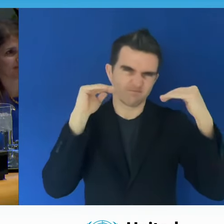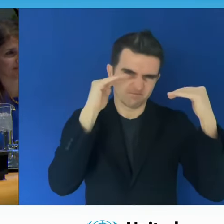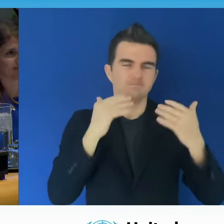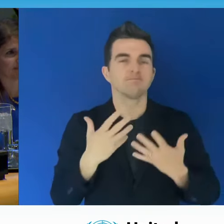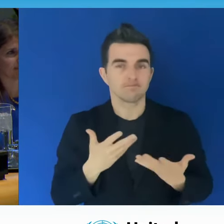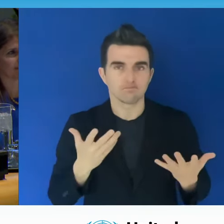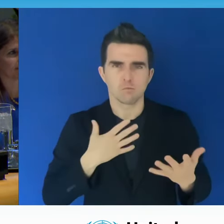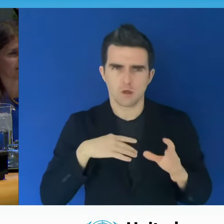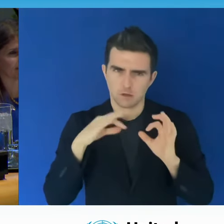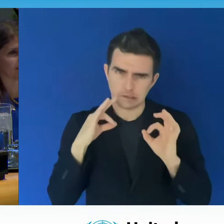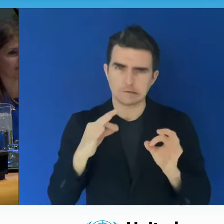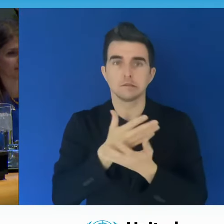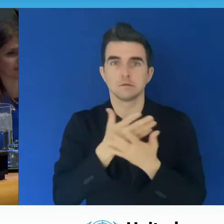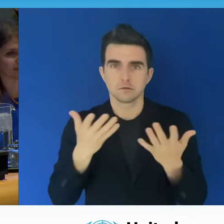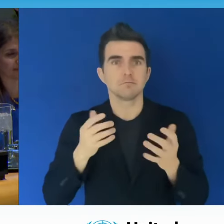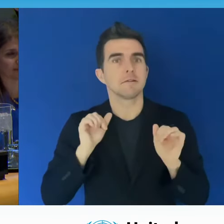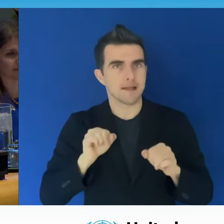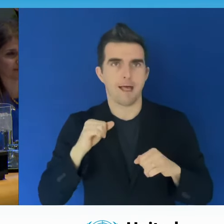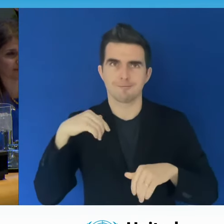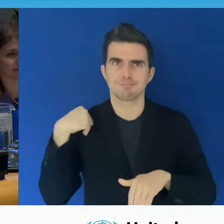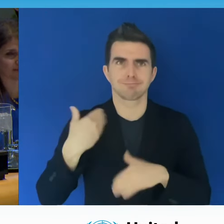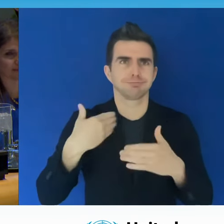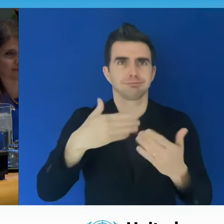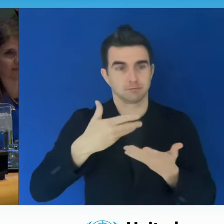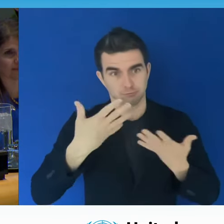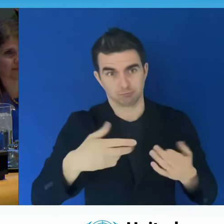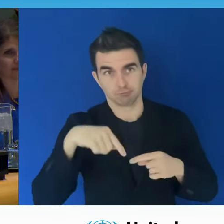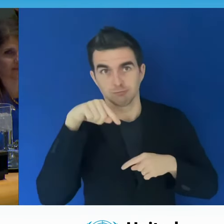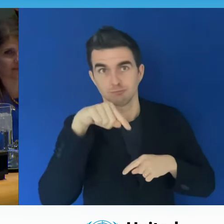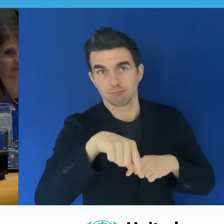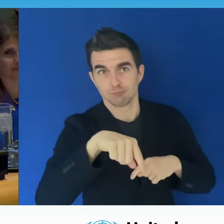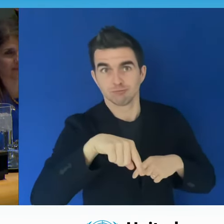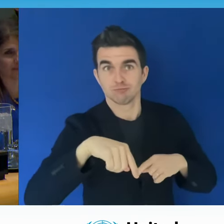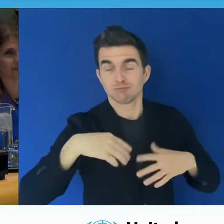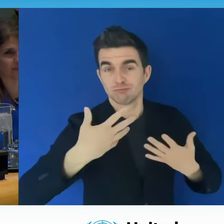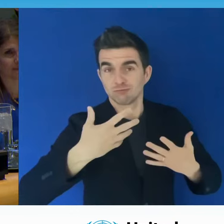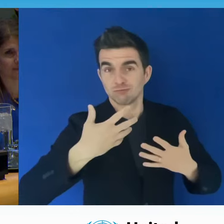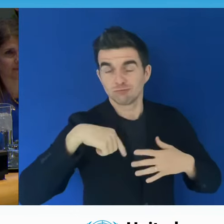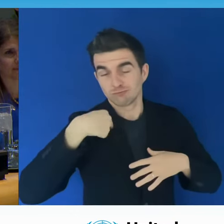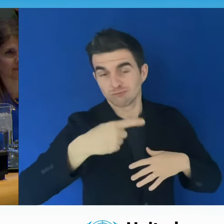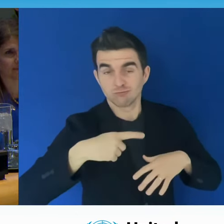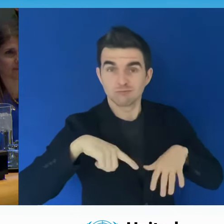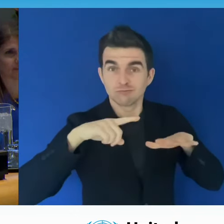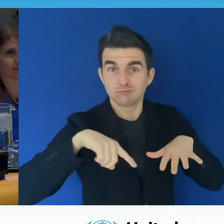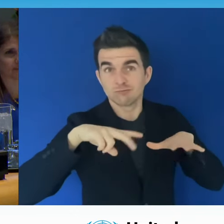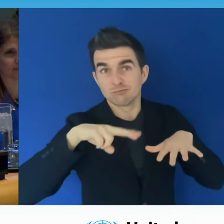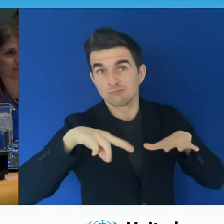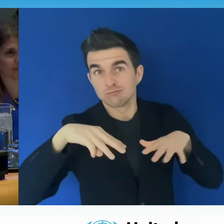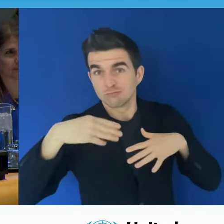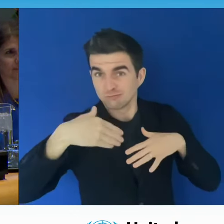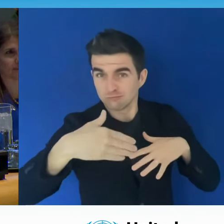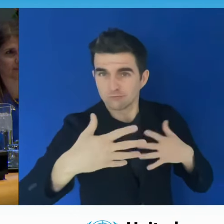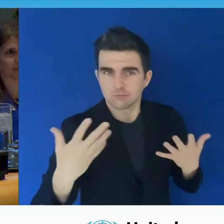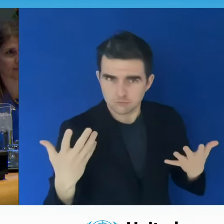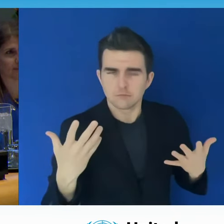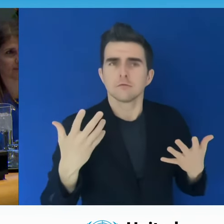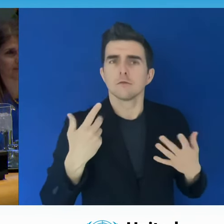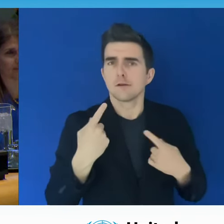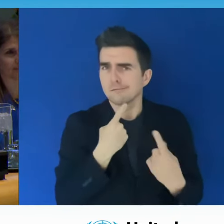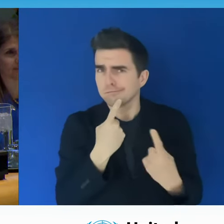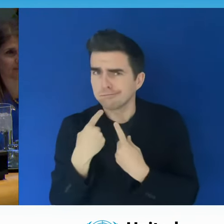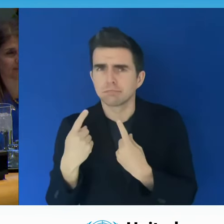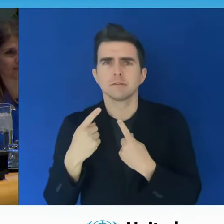generations, and your work mobilizing in your communities. We are also holding a youth-led action